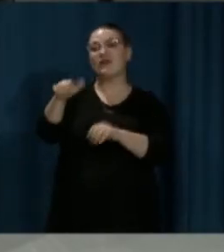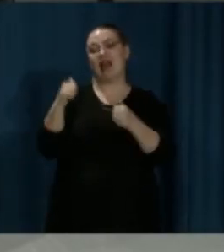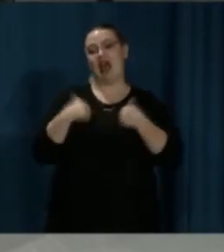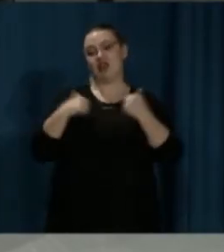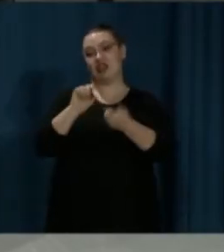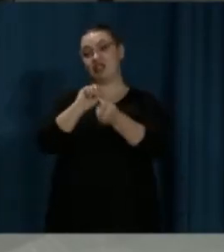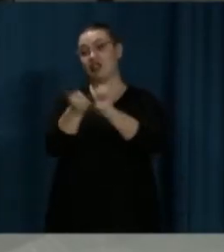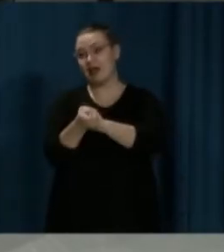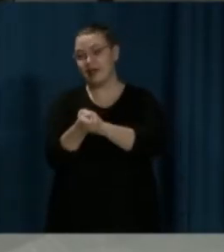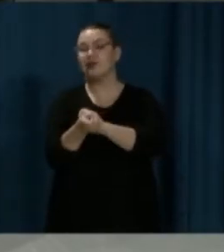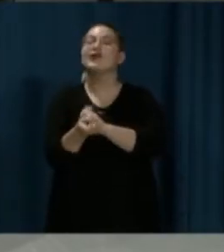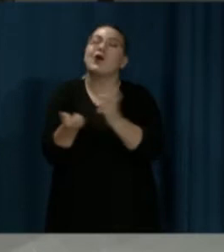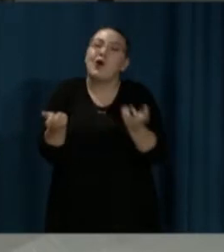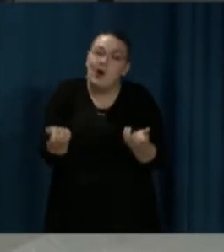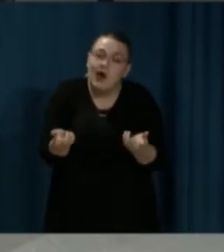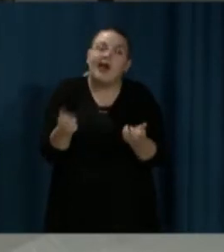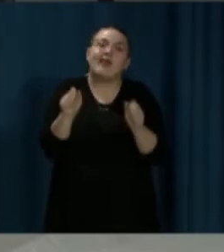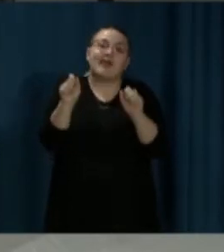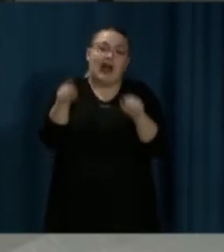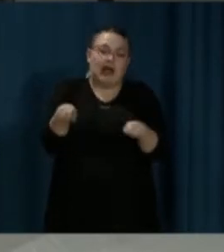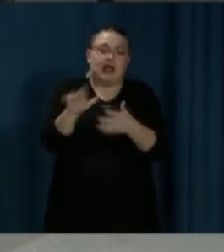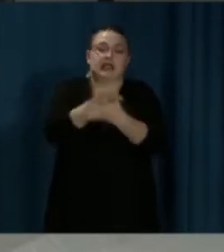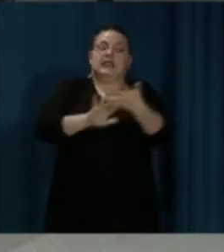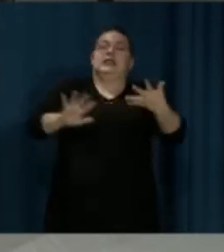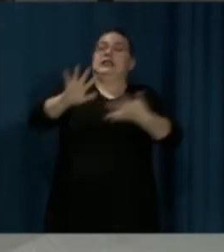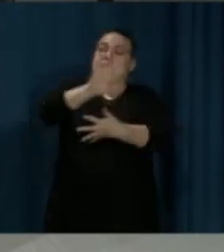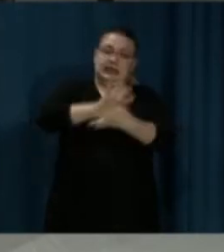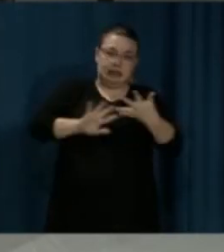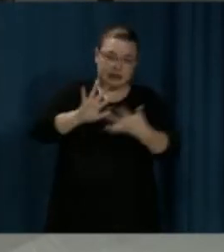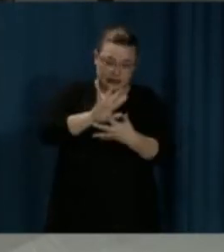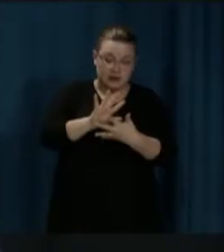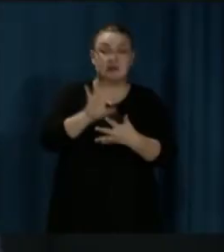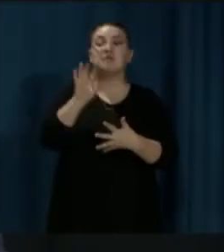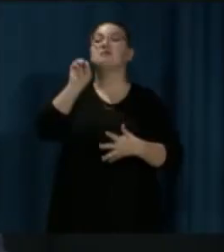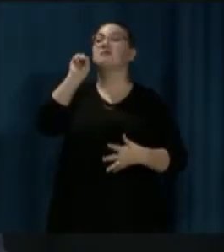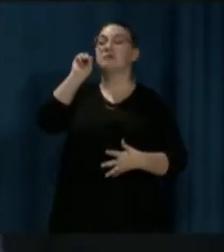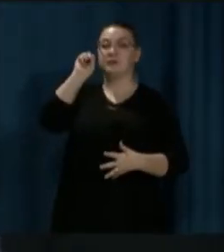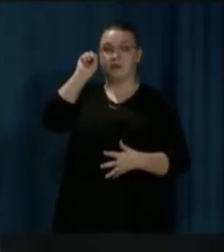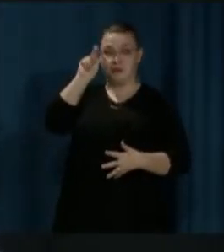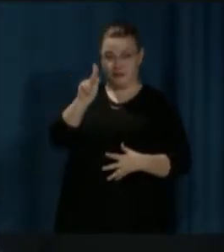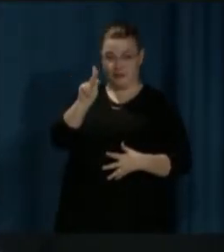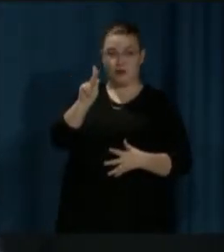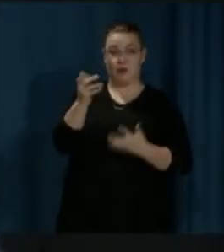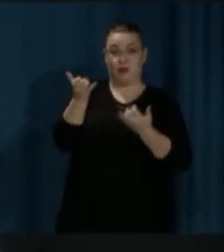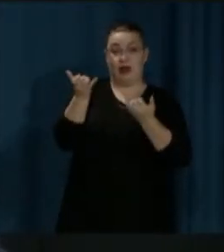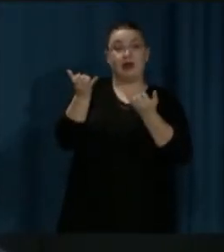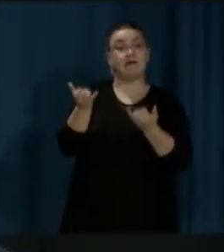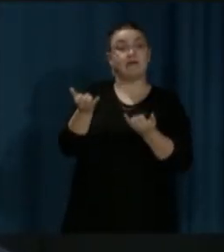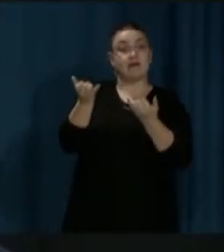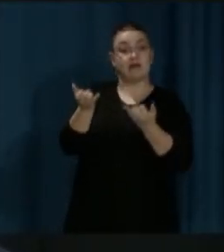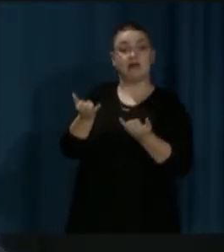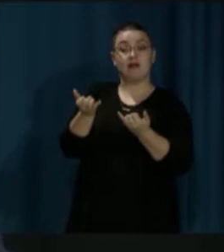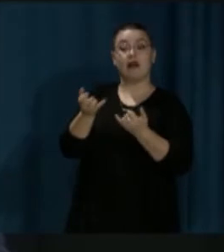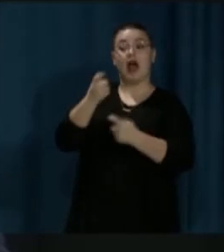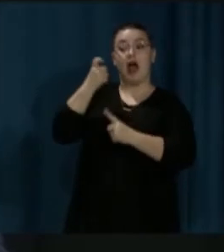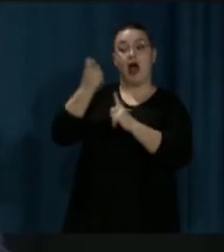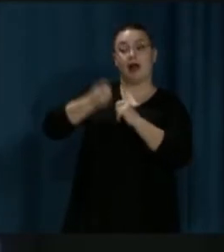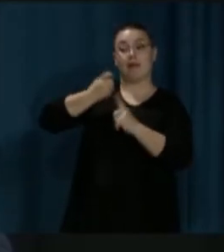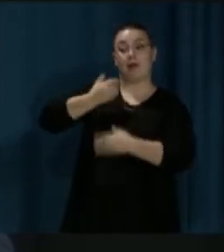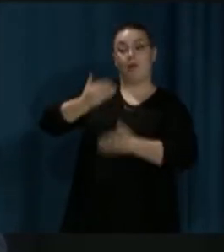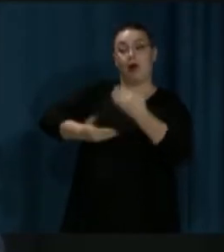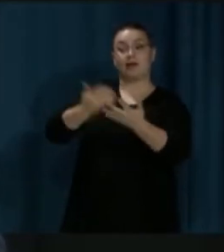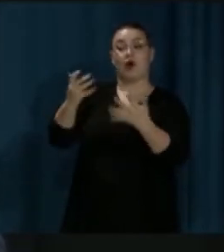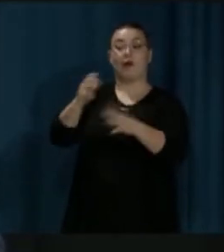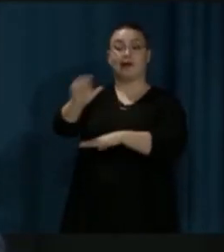in multiple states sometimes. And that was going to be my other question is like, okay, so we maybe have some automated process by which